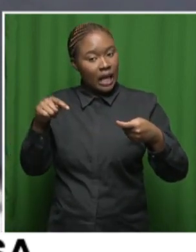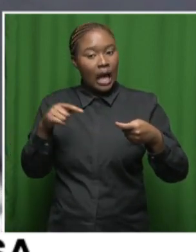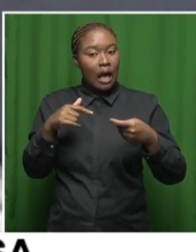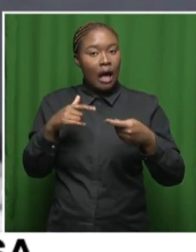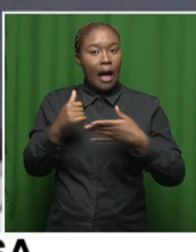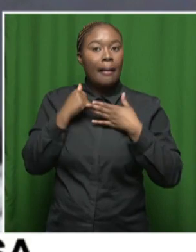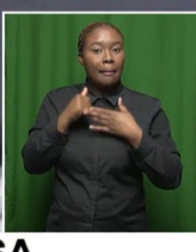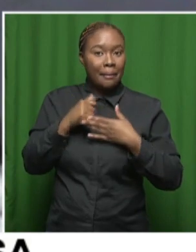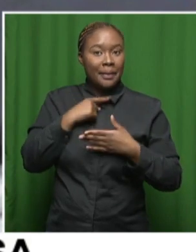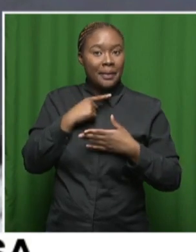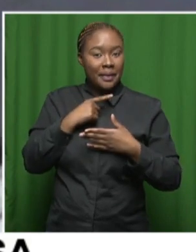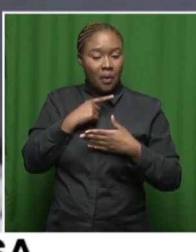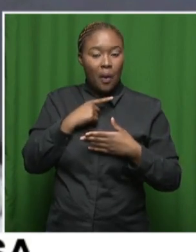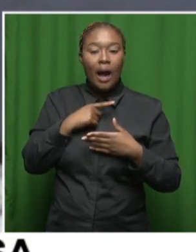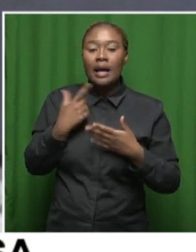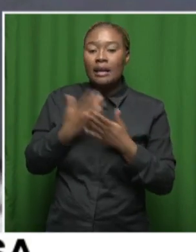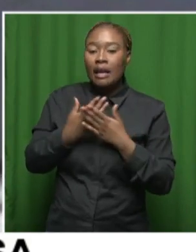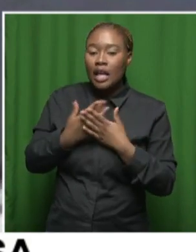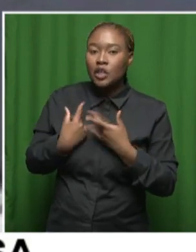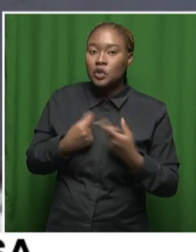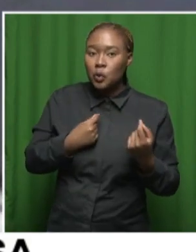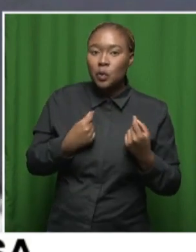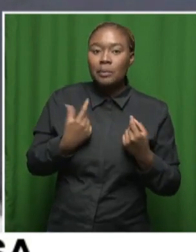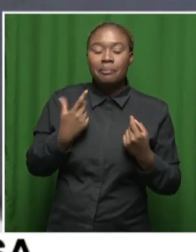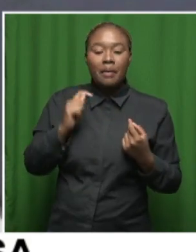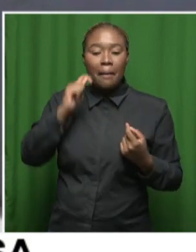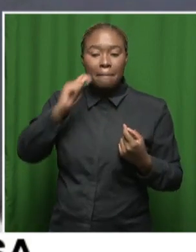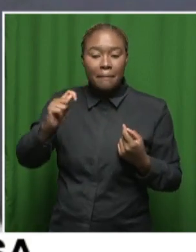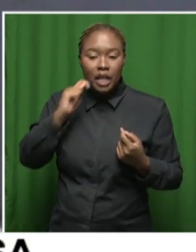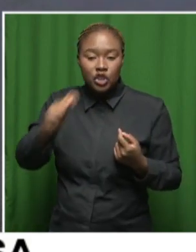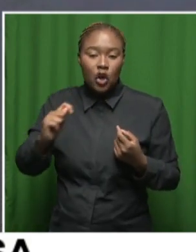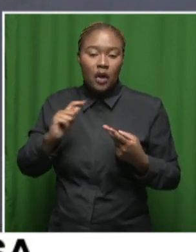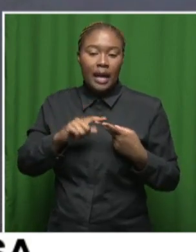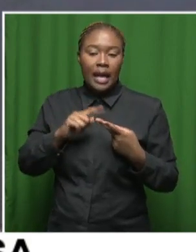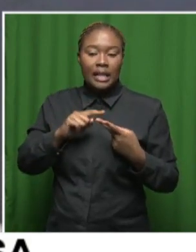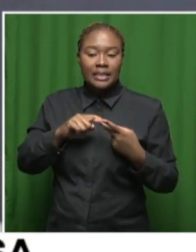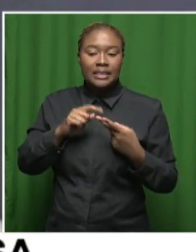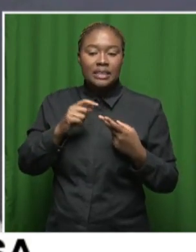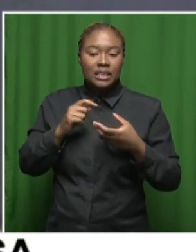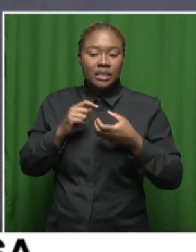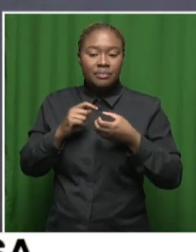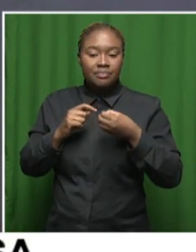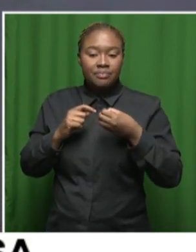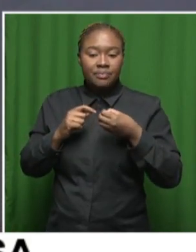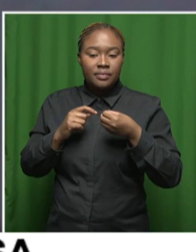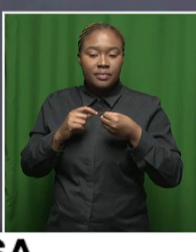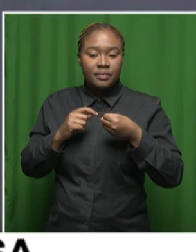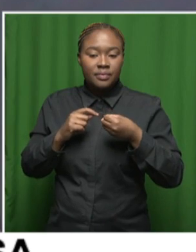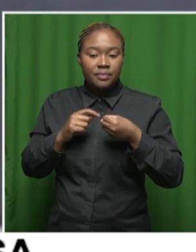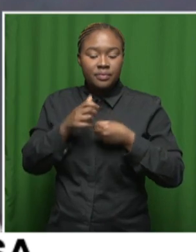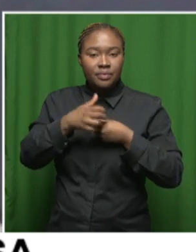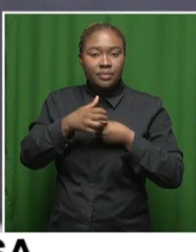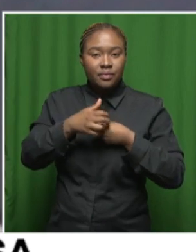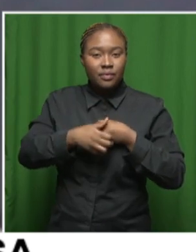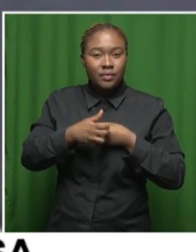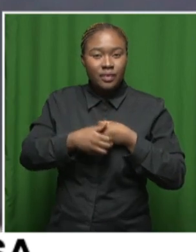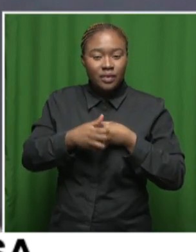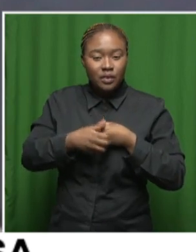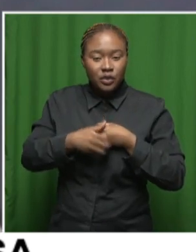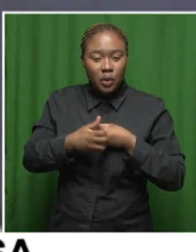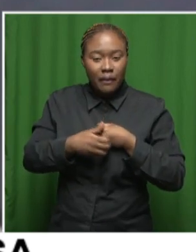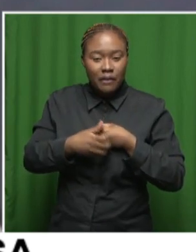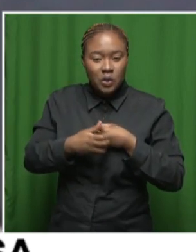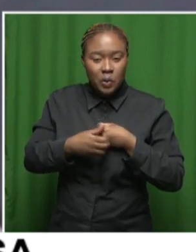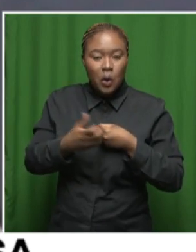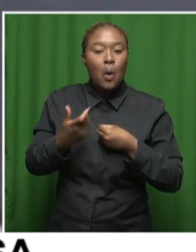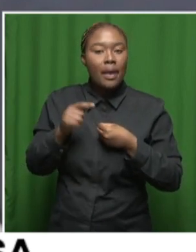got a nice sweet corn and biltong bread that's ready in about 20 minutes. So if you've got your friends coming over for braai, there you